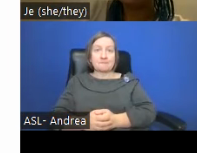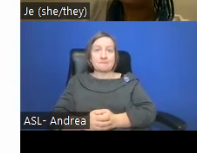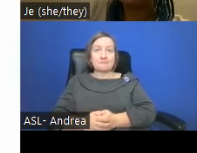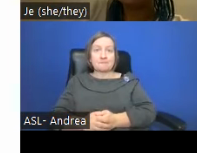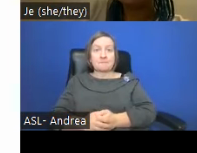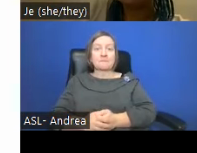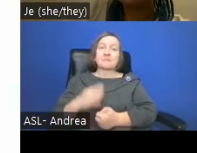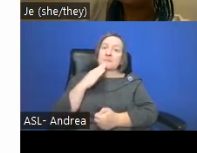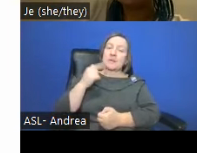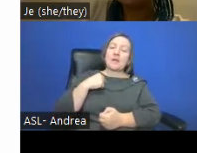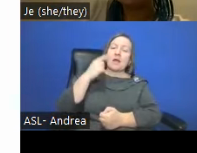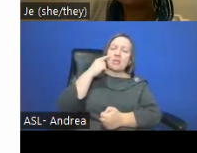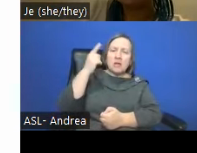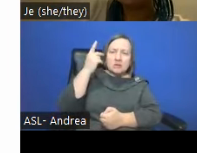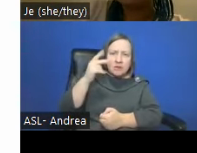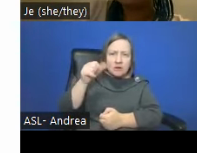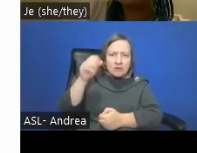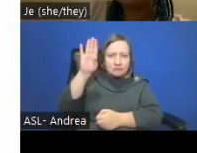Thank you. I thought I saw another hand up.